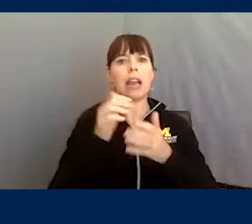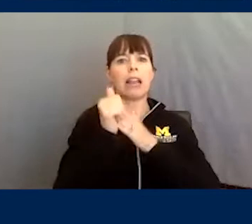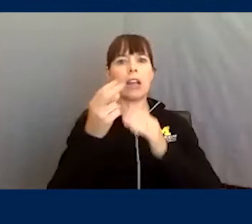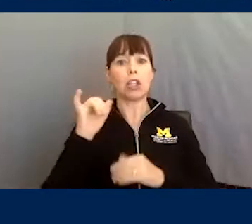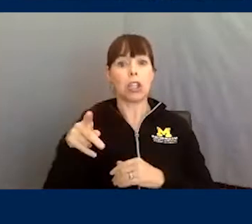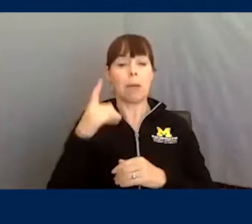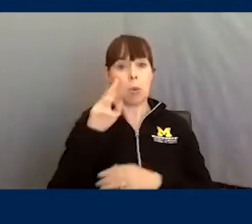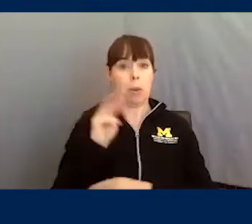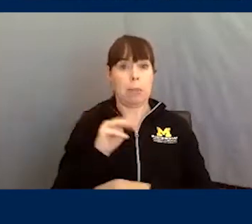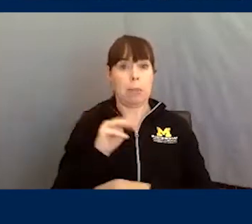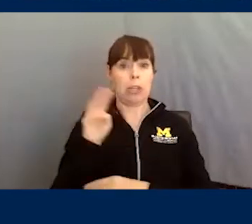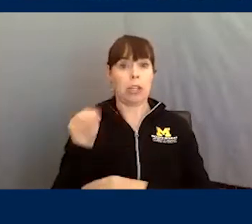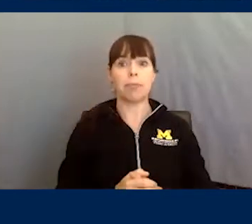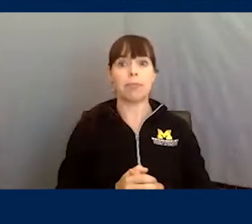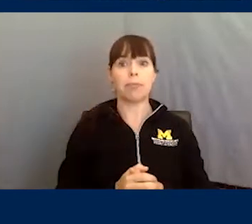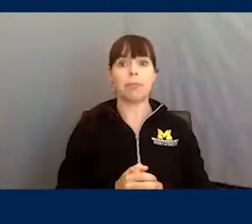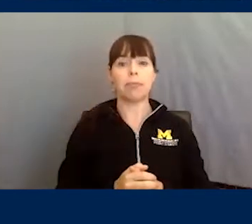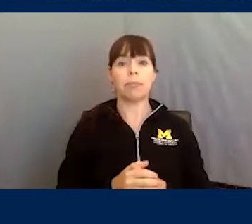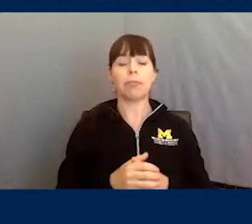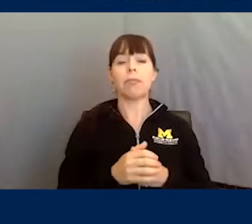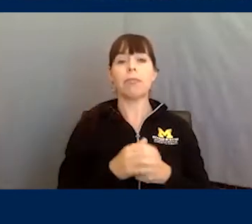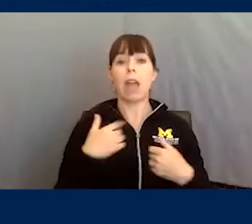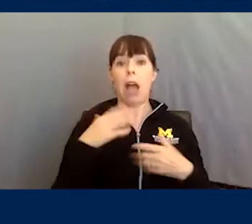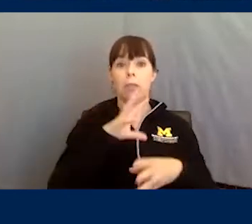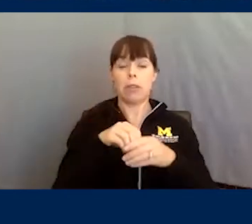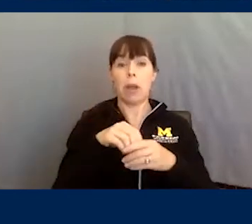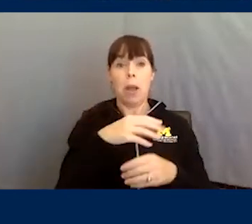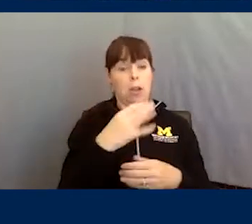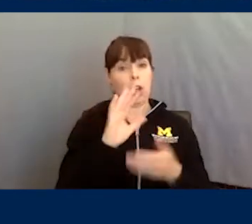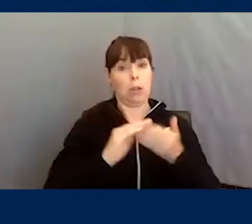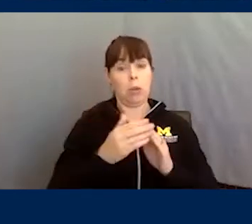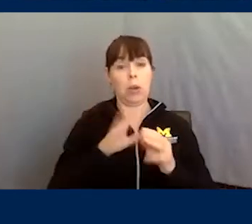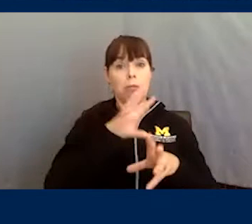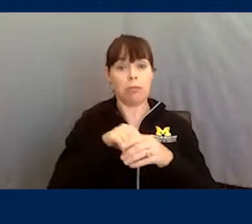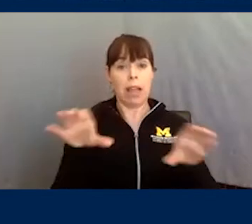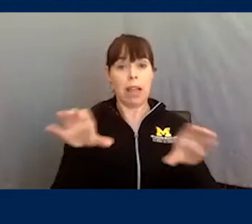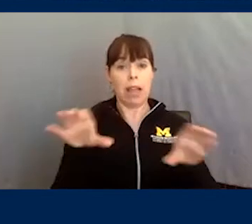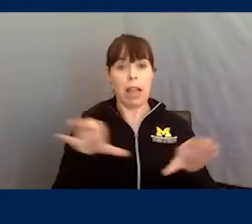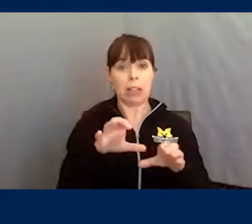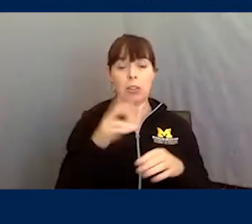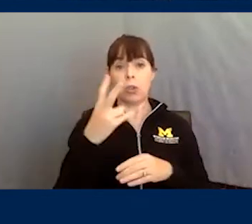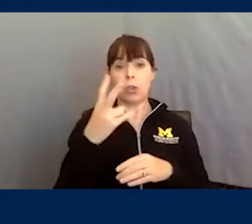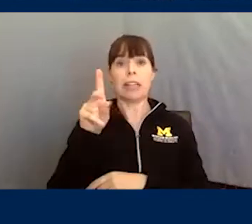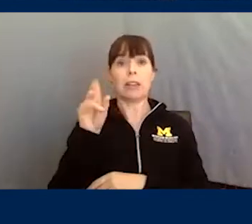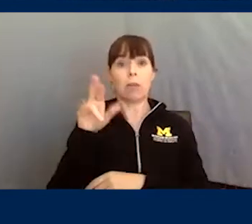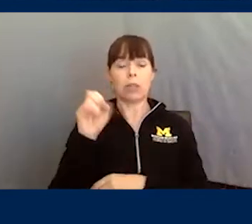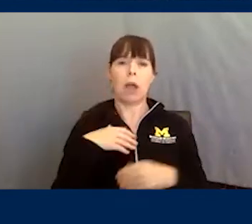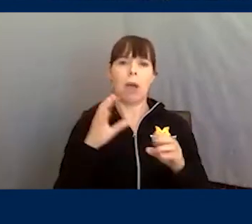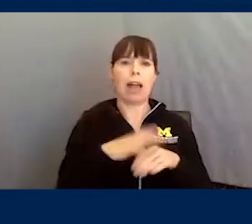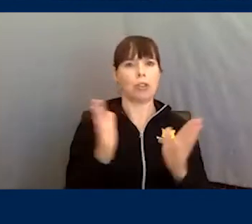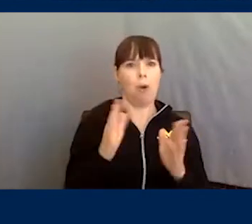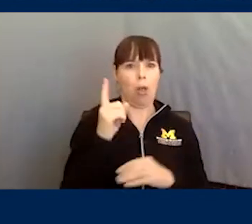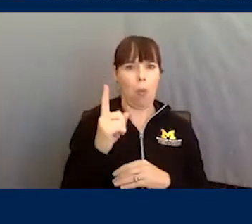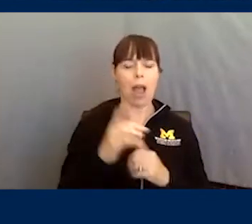Michigan Medicine. I was a member of the Community Action Task Force. There were two task forces, and I was on the small T task force, so